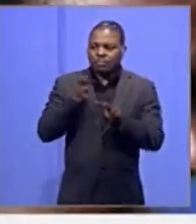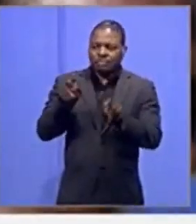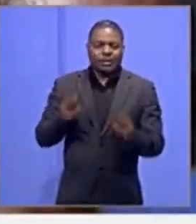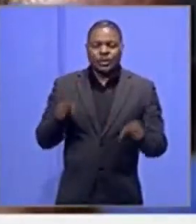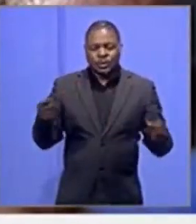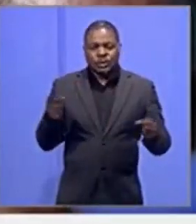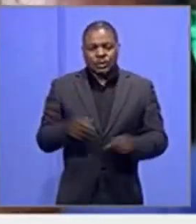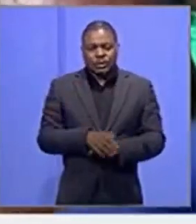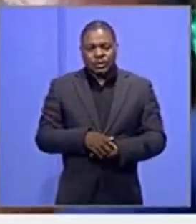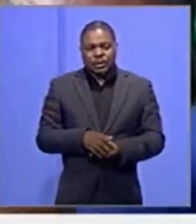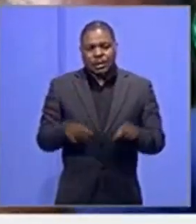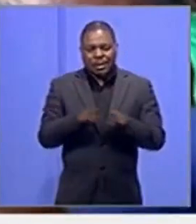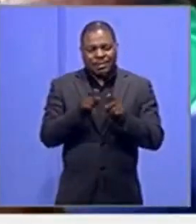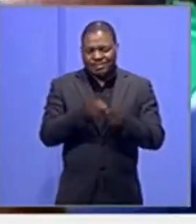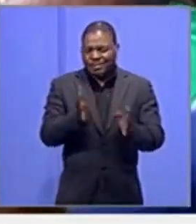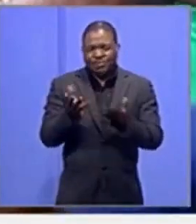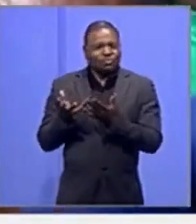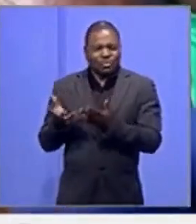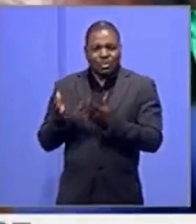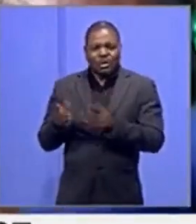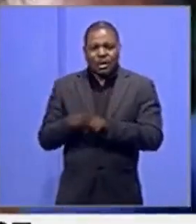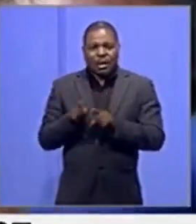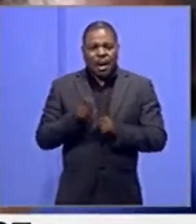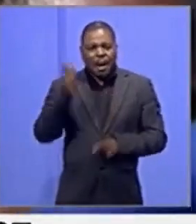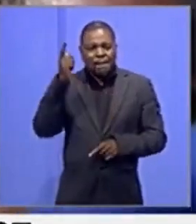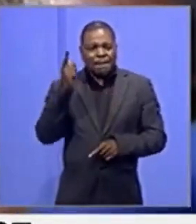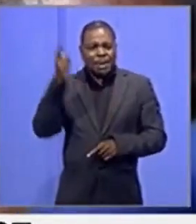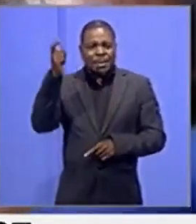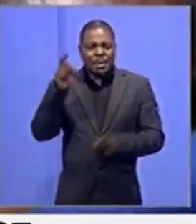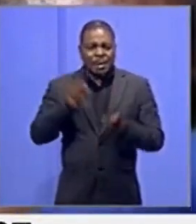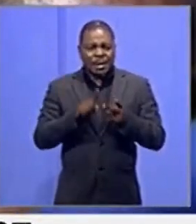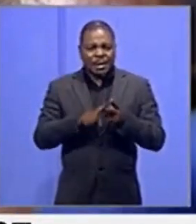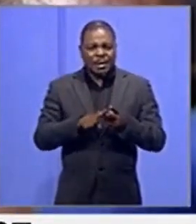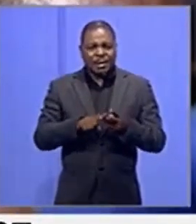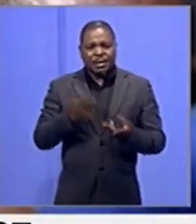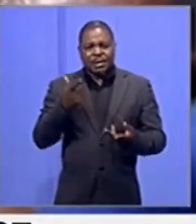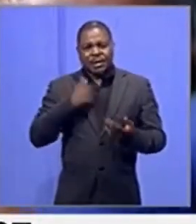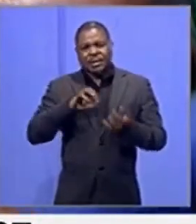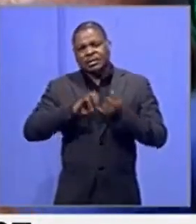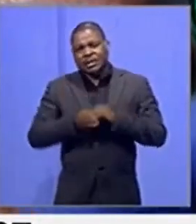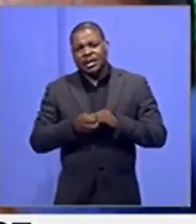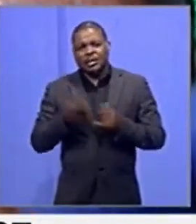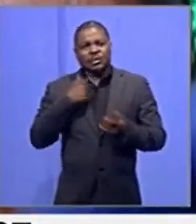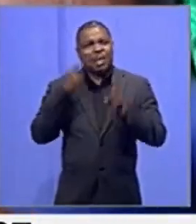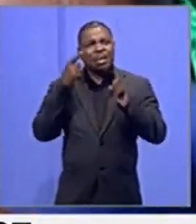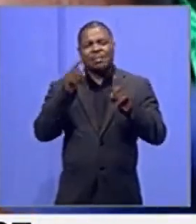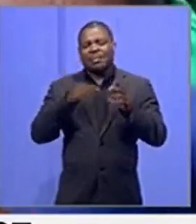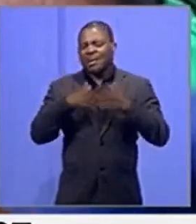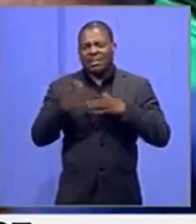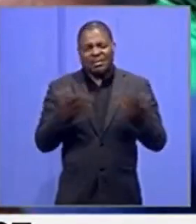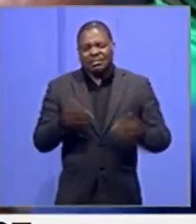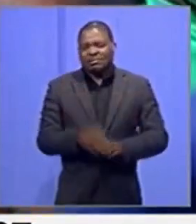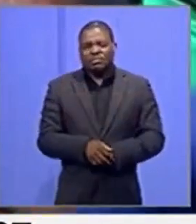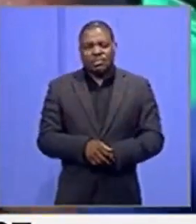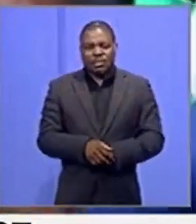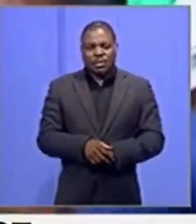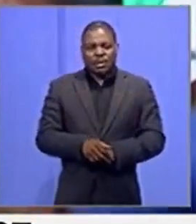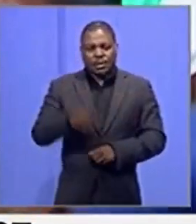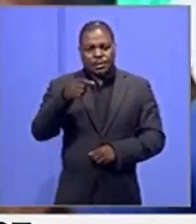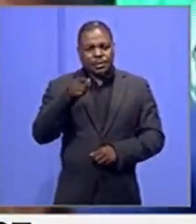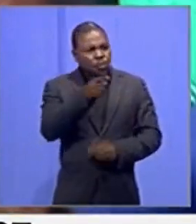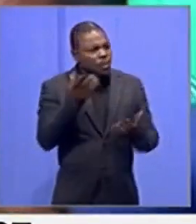looking. So it's just one of those tactics. It's not like the firearm was used here deliberately for a certain purpose. The only Where purpose, were you? I